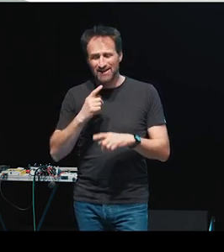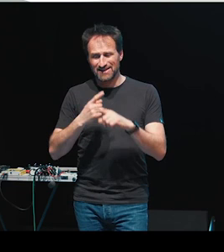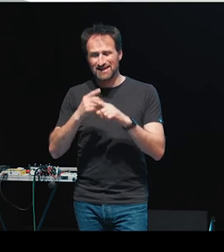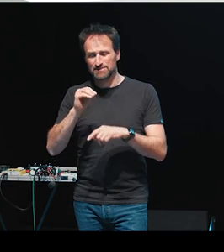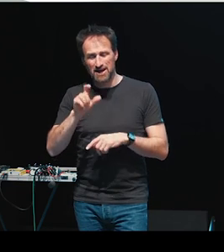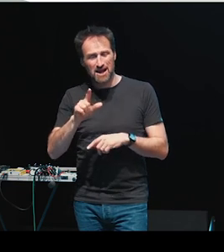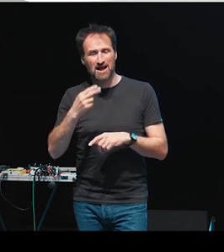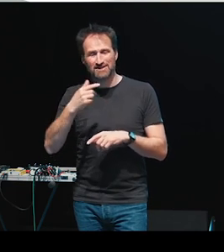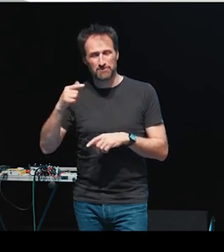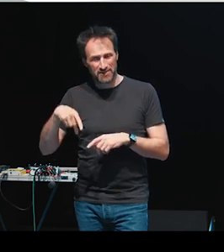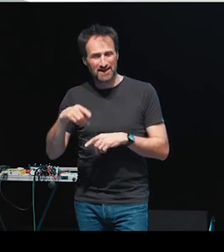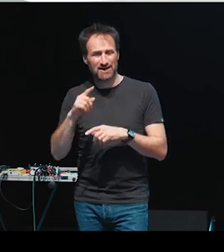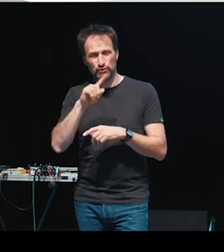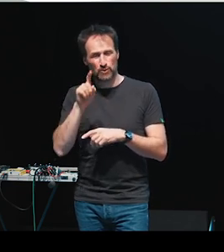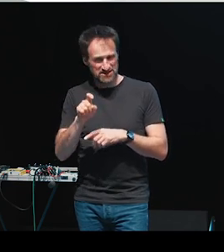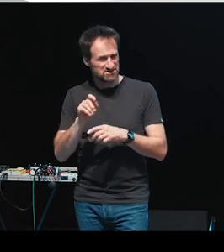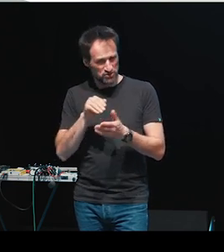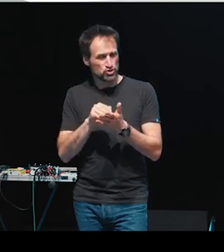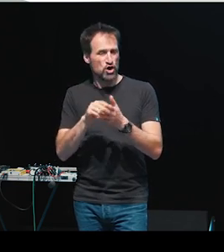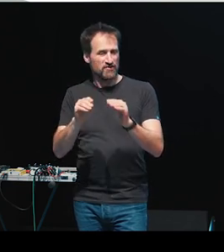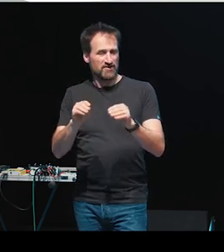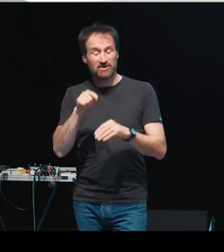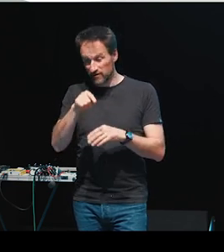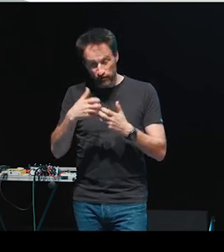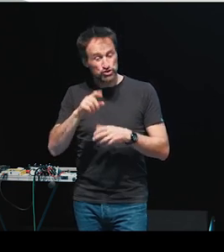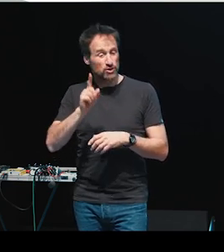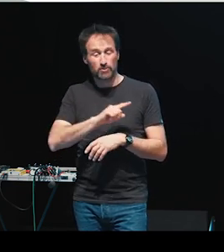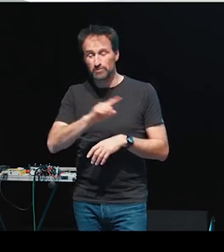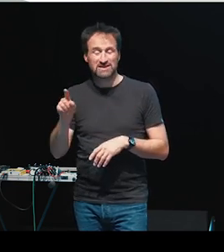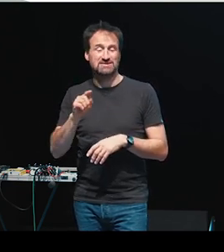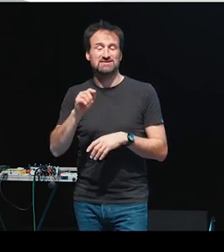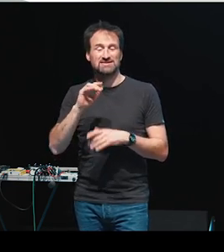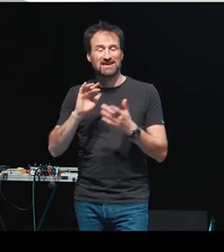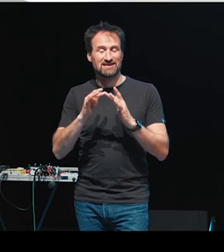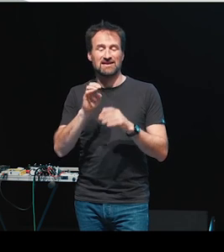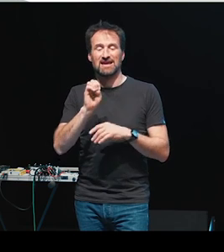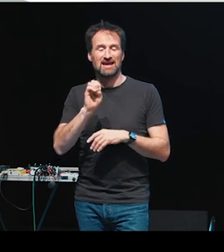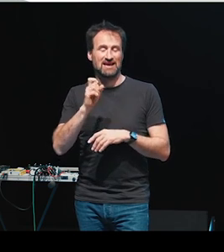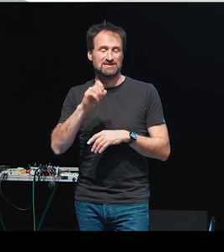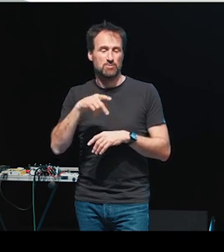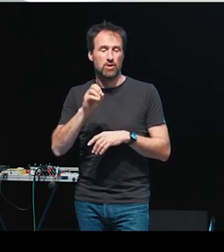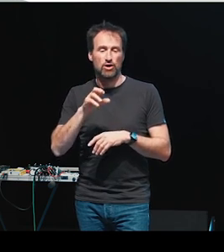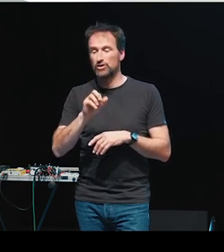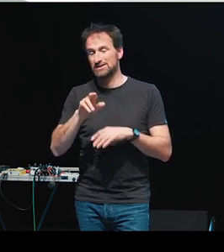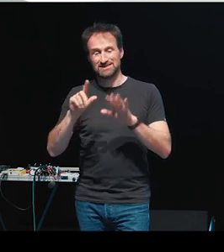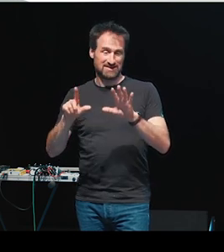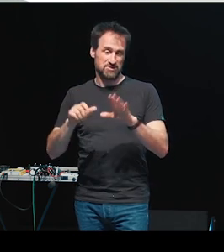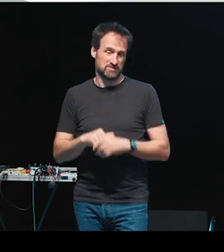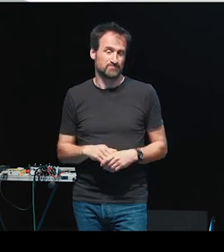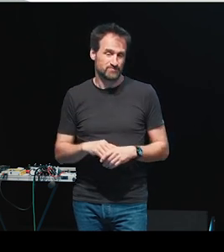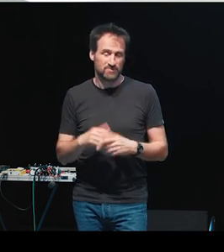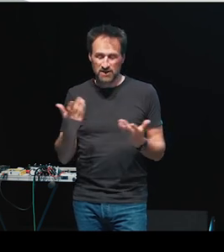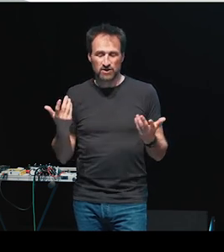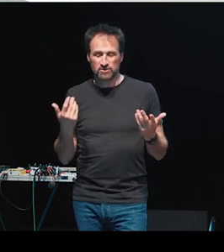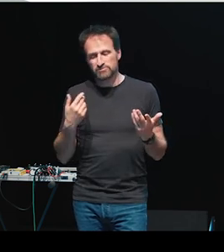requests. And this works since like Internet Explorer 7. And I don't think this technique is used all